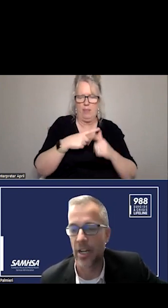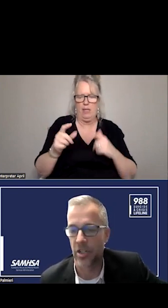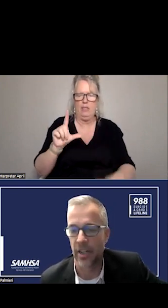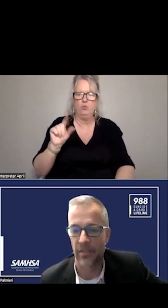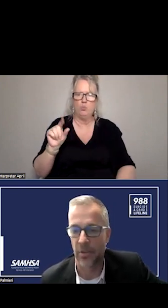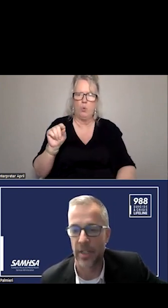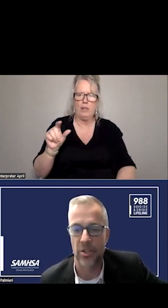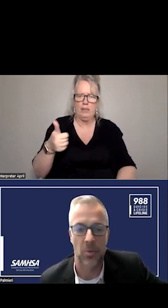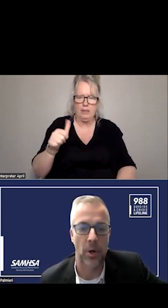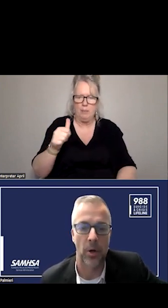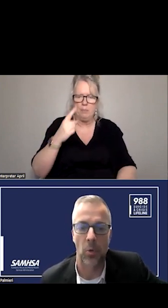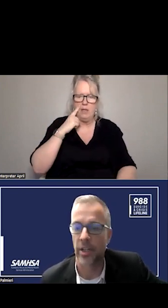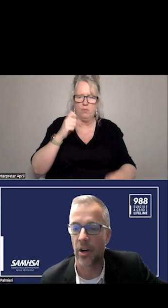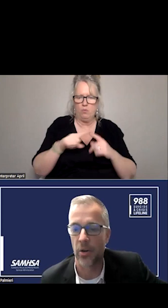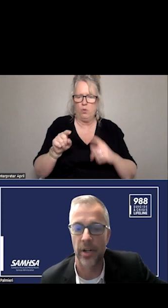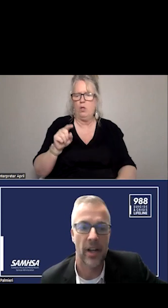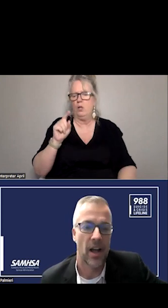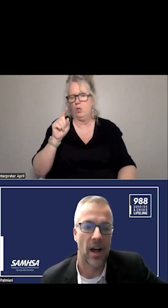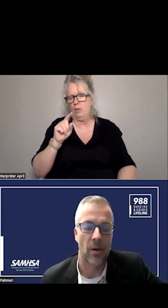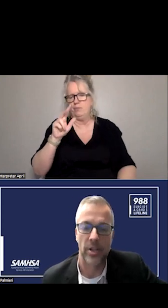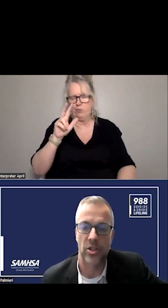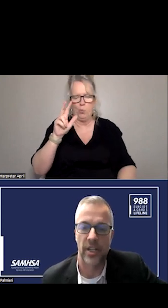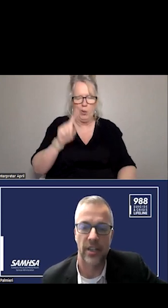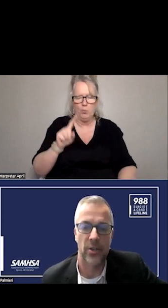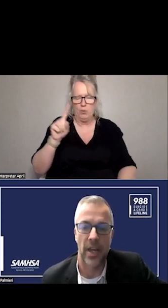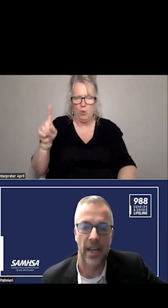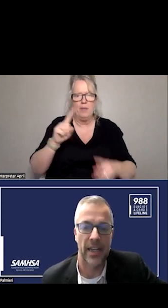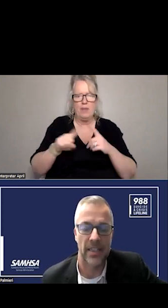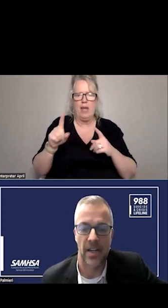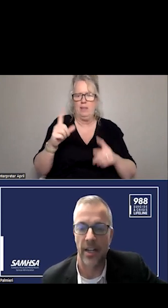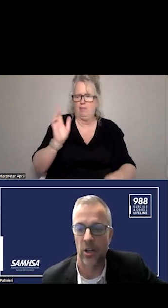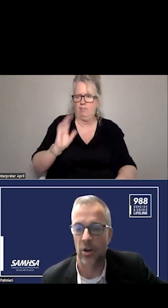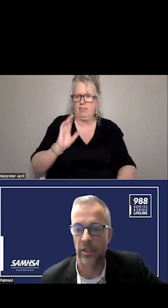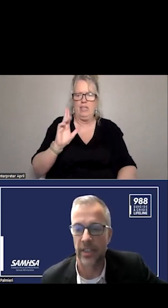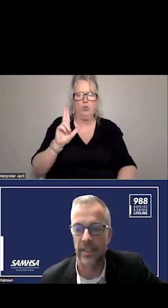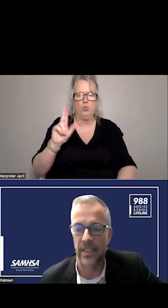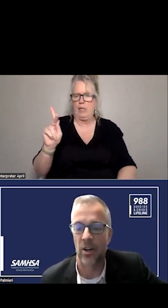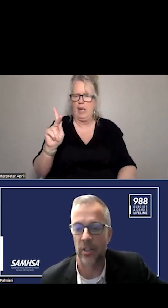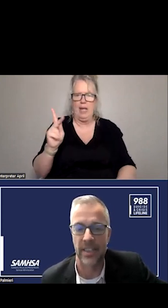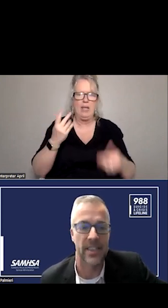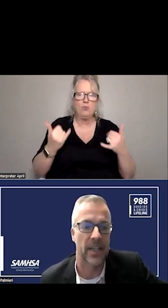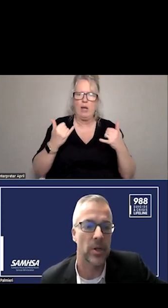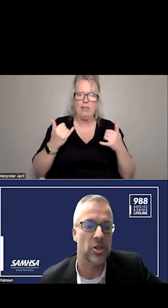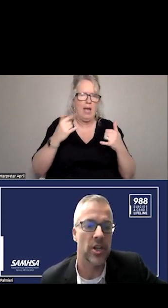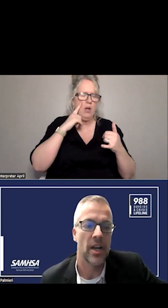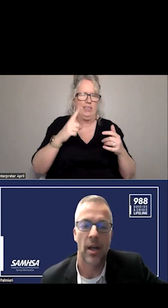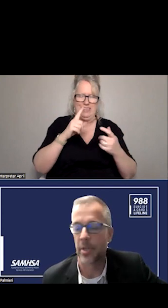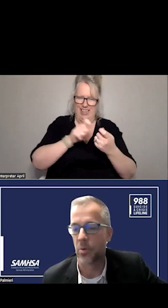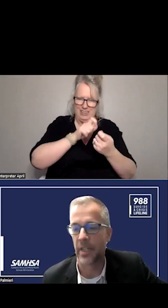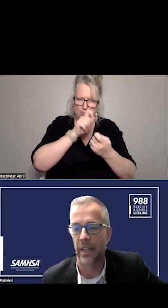the creation of the 3-digit 111 code, which in the UK does not currently